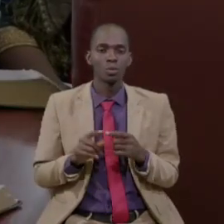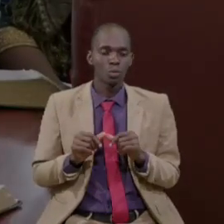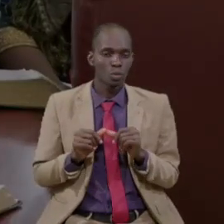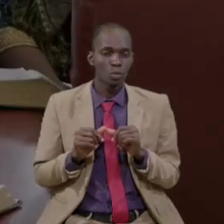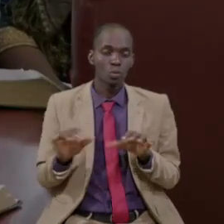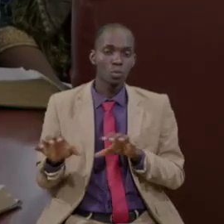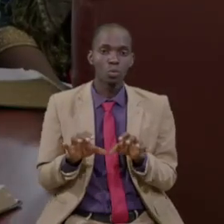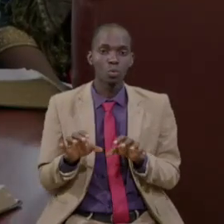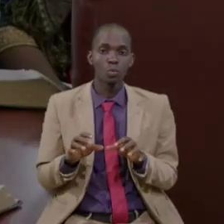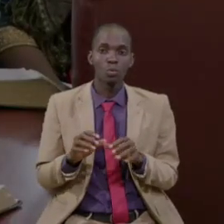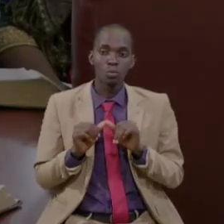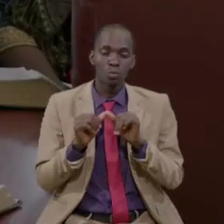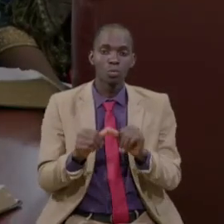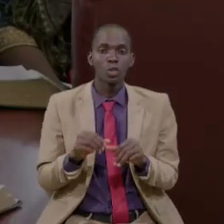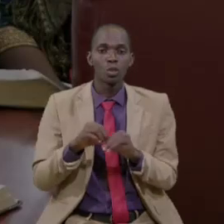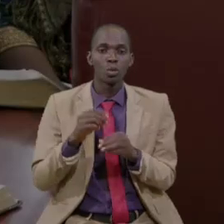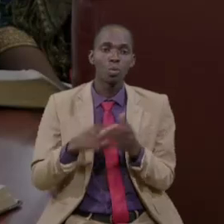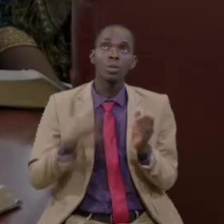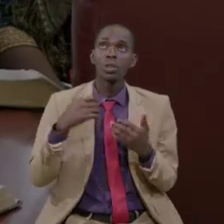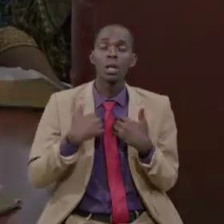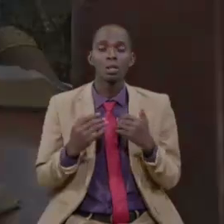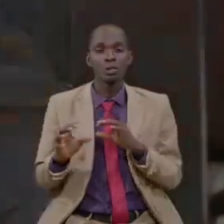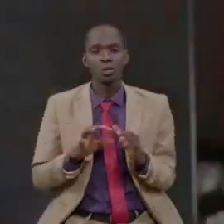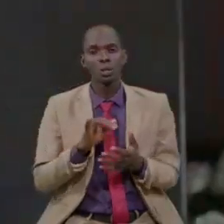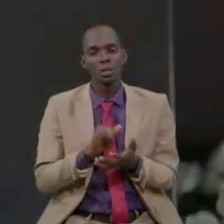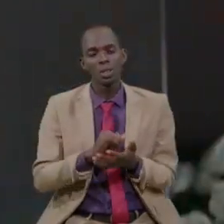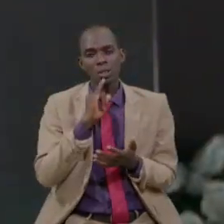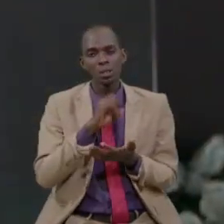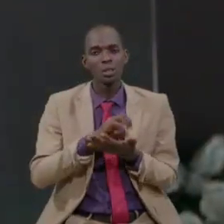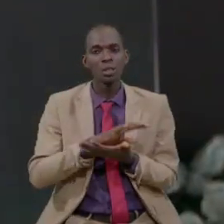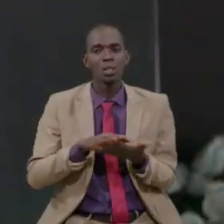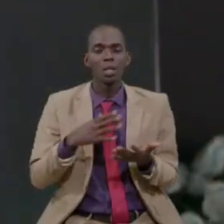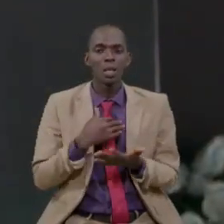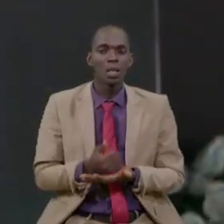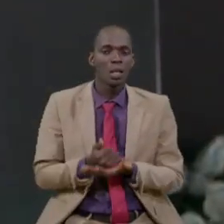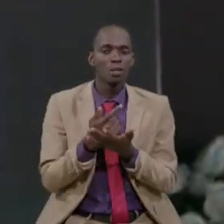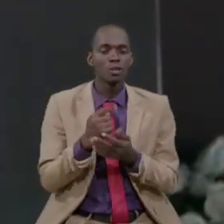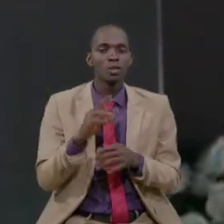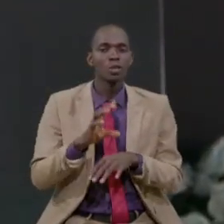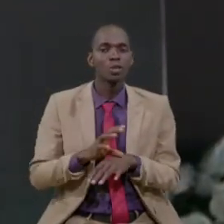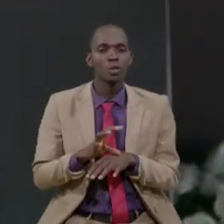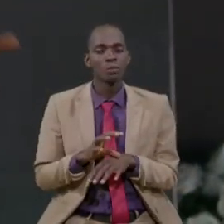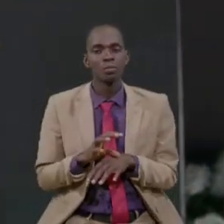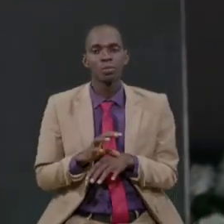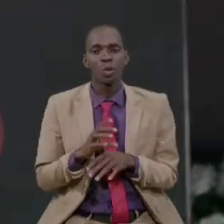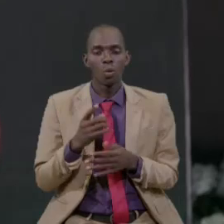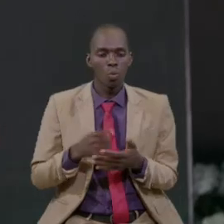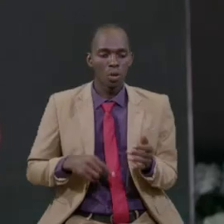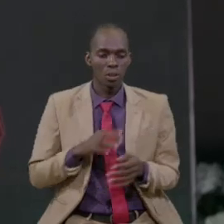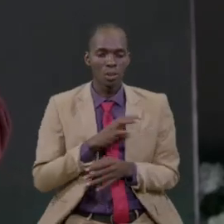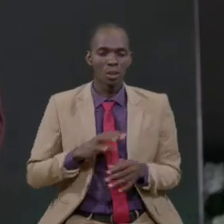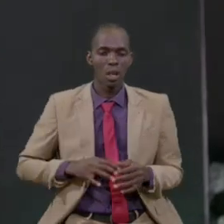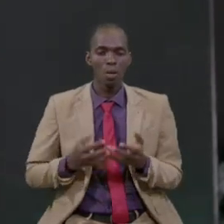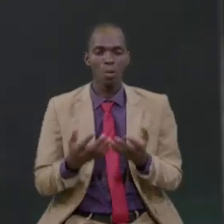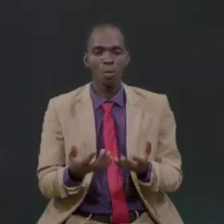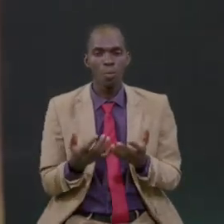sanctification, and we help the church to have what Christ will be looking for when he